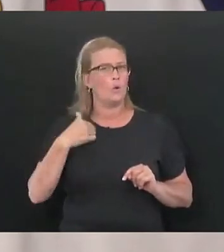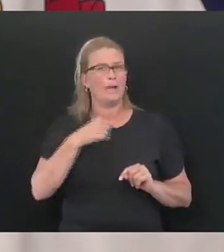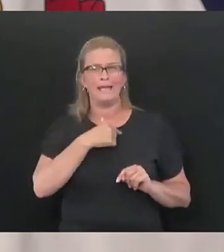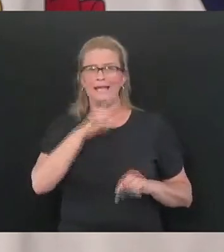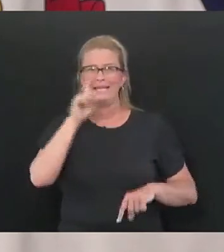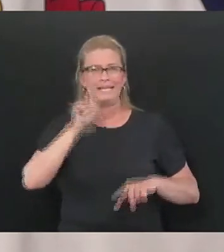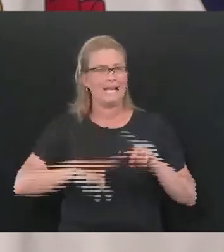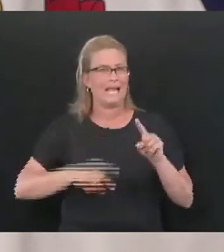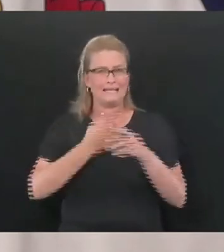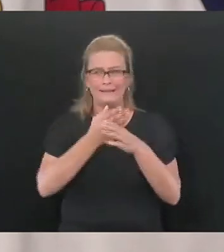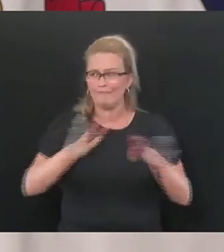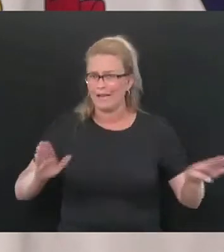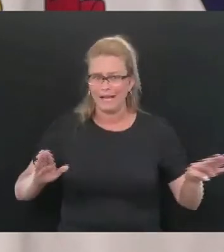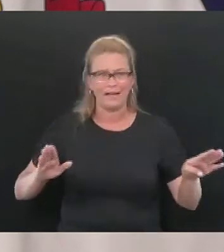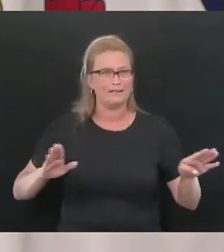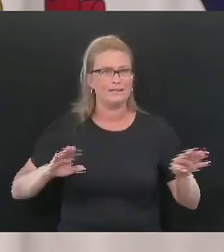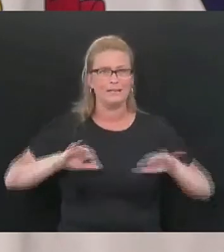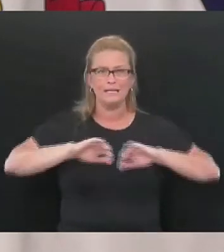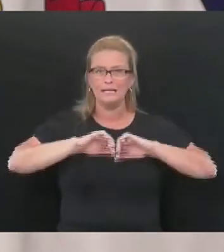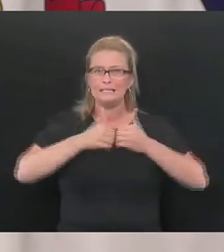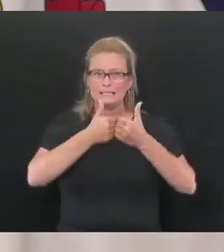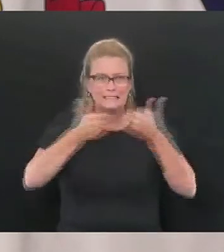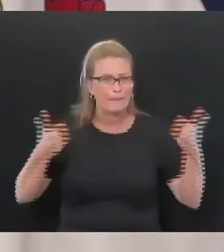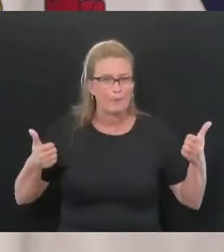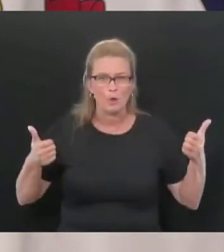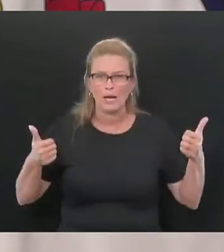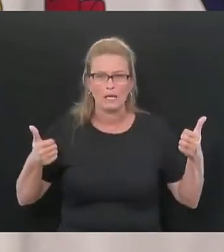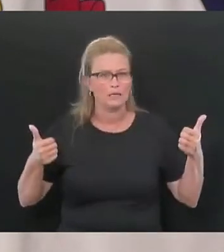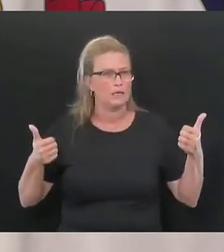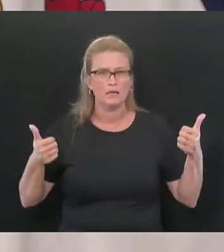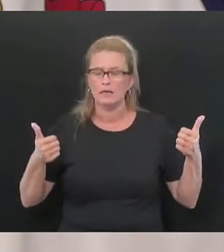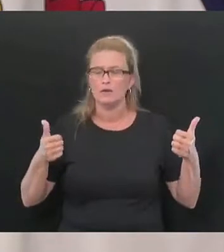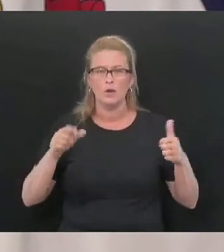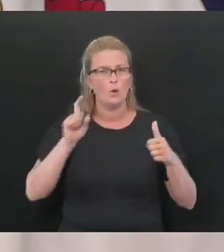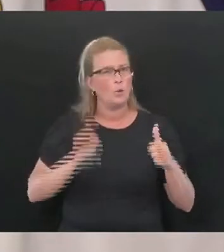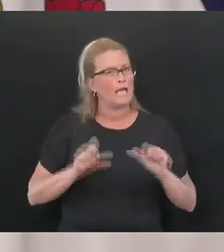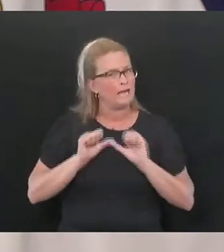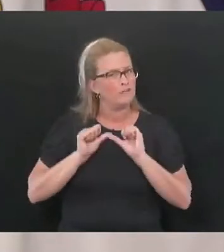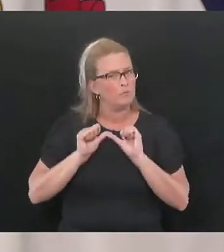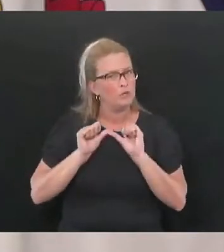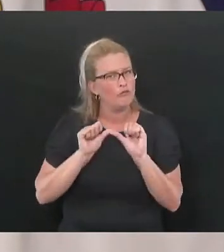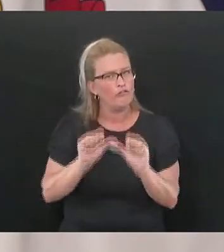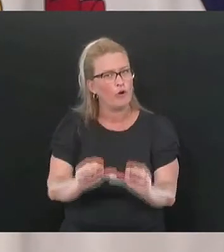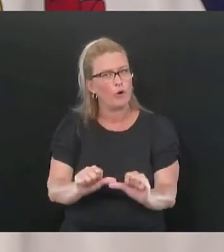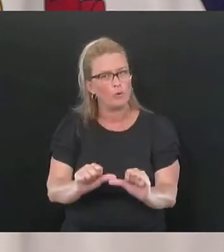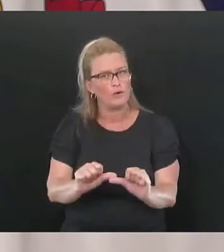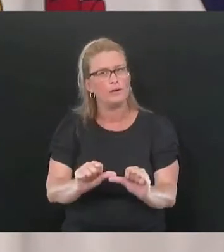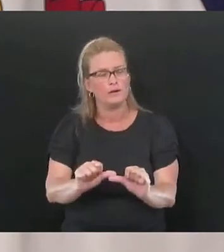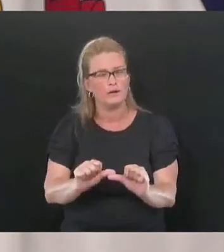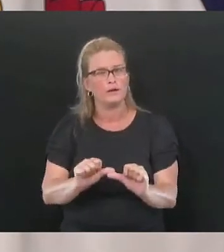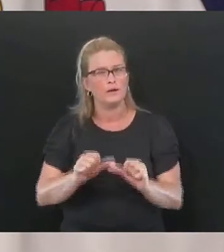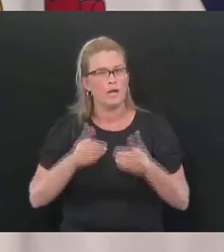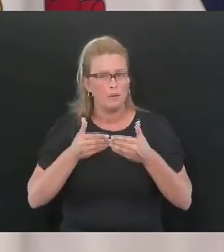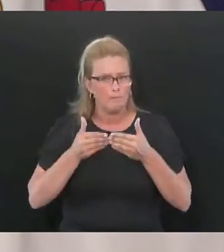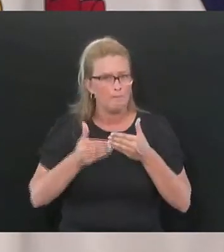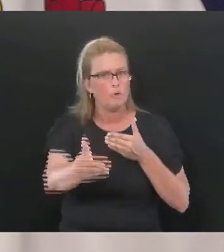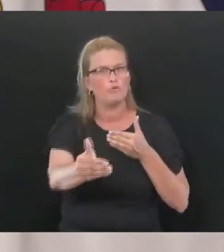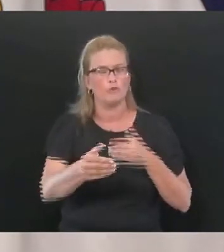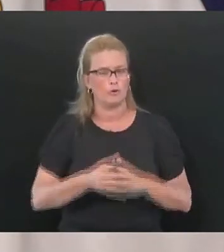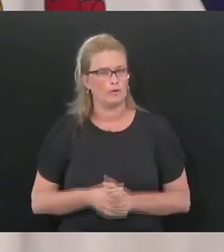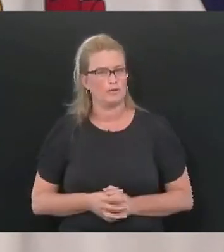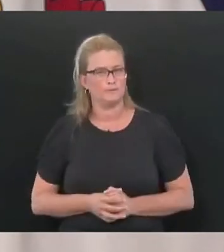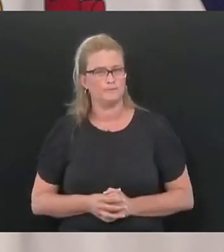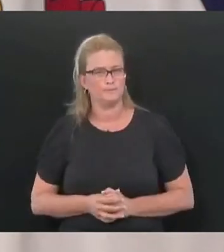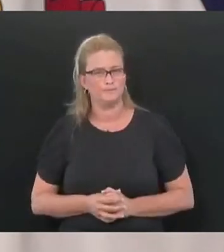apart. We can't do that. We have got to move forward in every way.